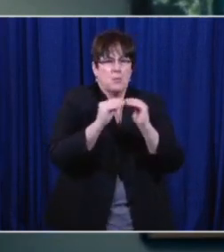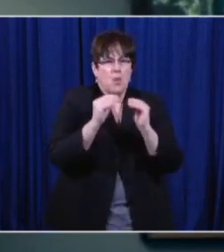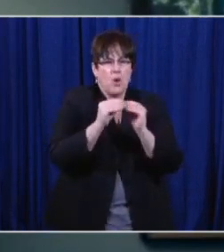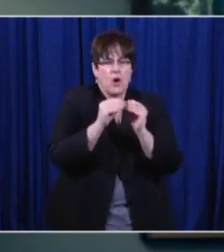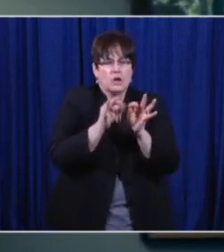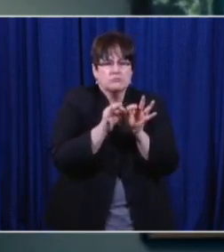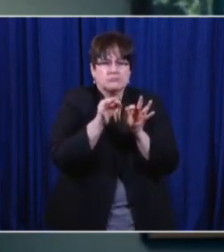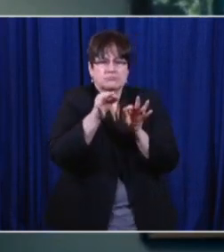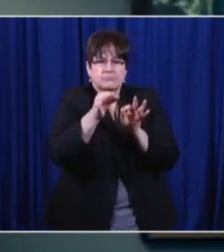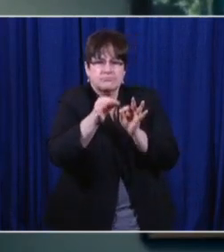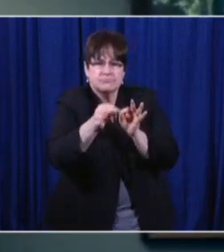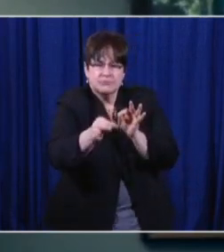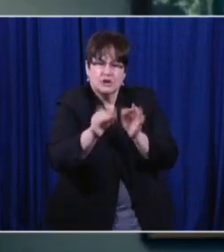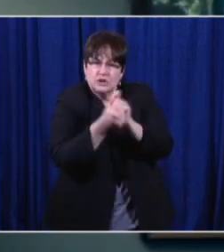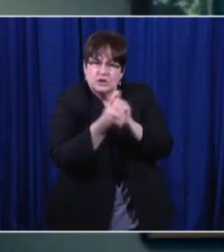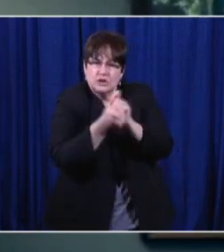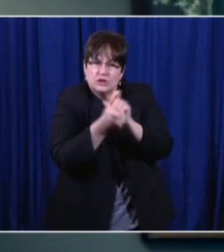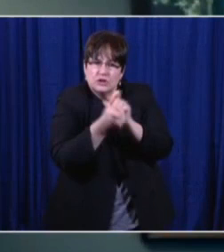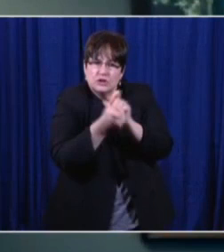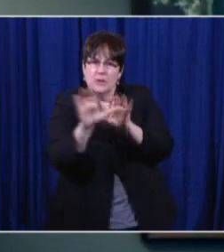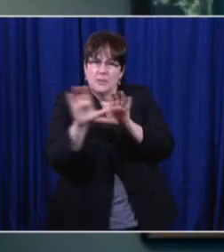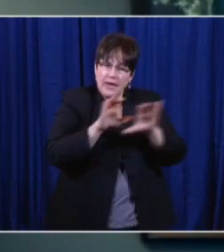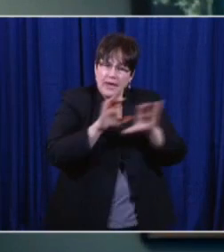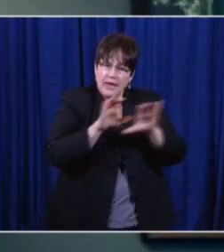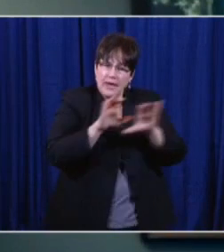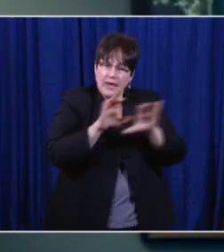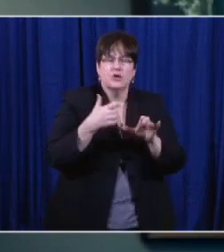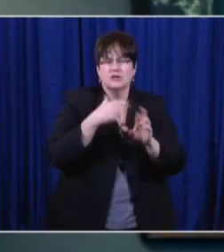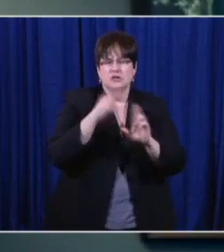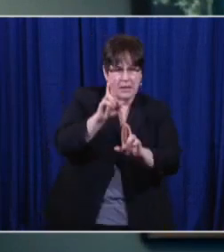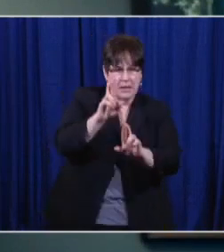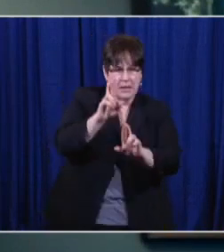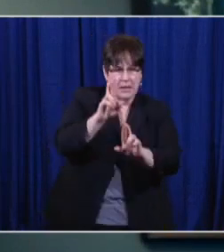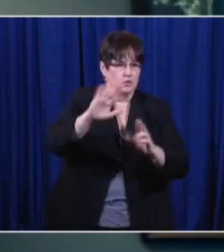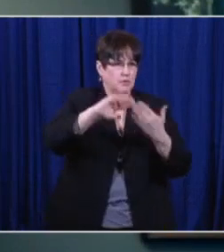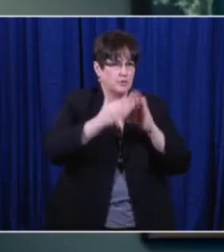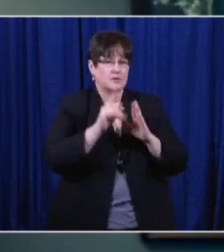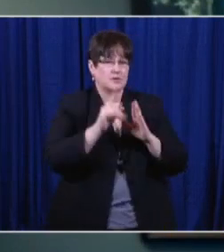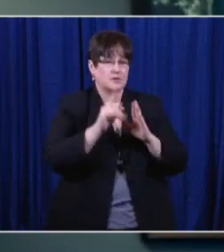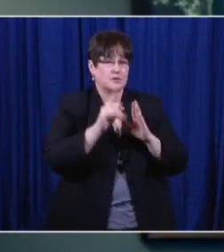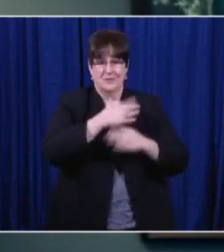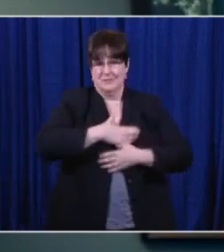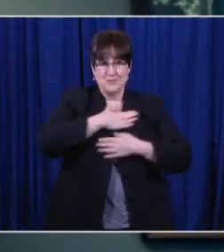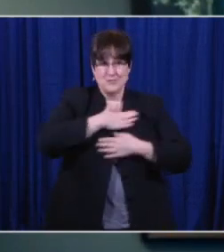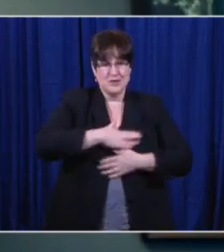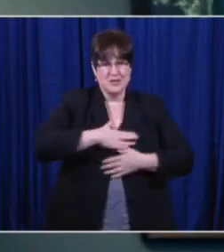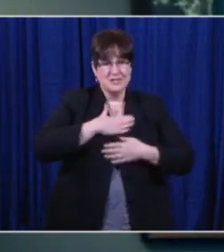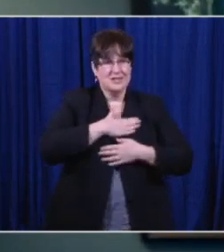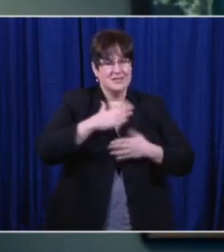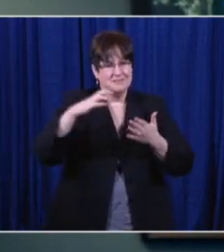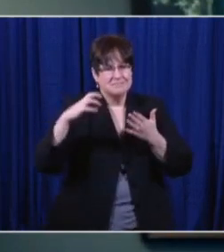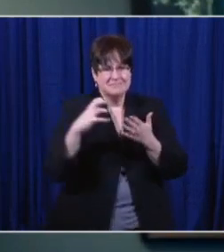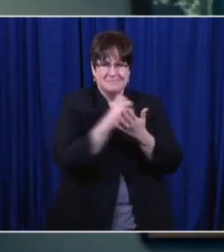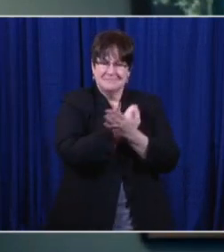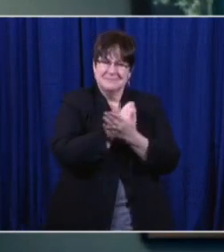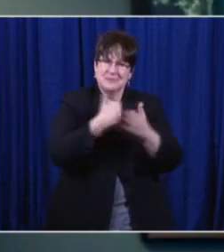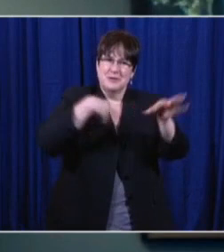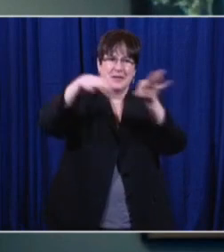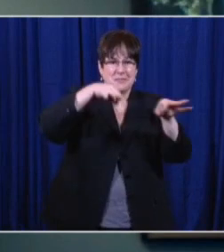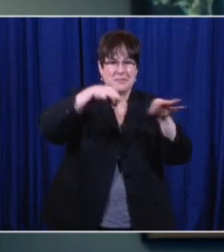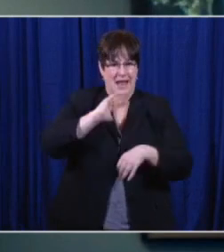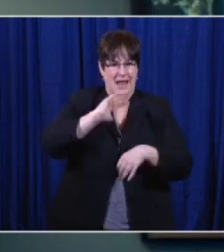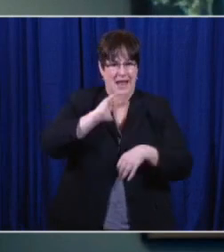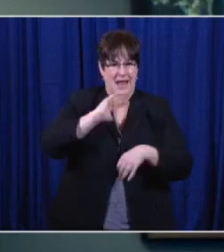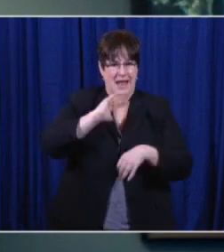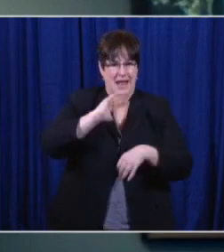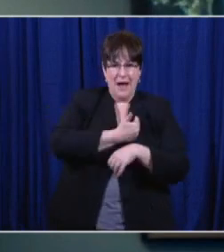to be an example to people in your community as well. So I appreciate very much the opportunity to just kind of tell our perspective a little bit here